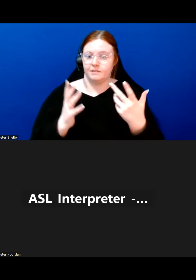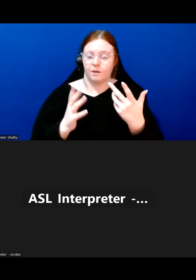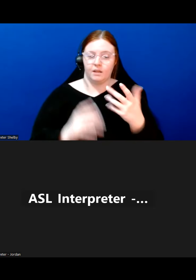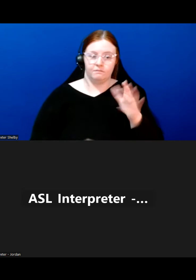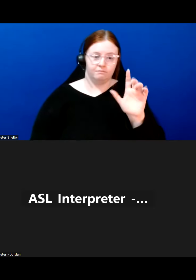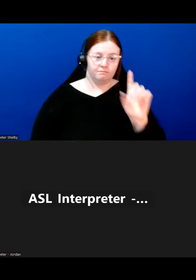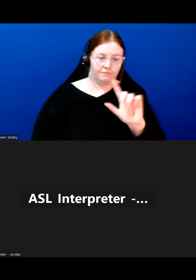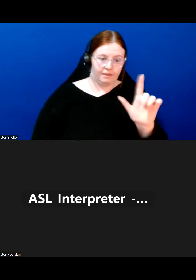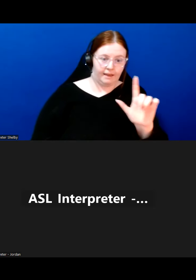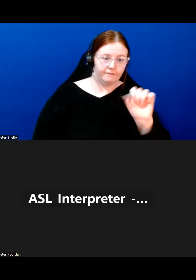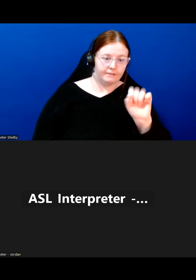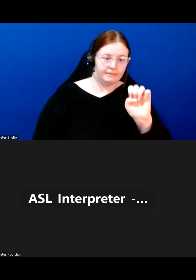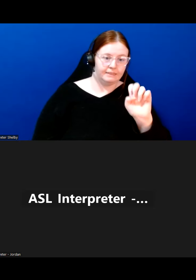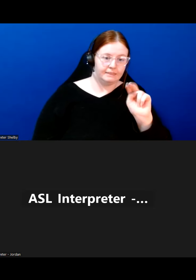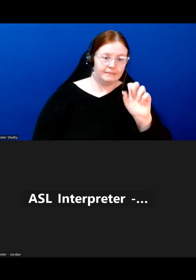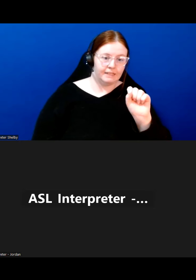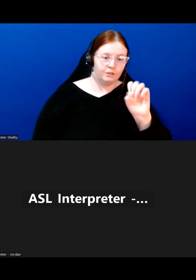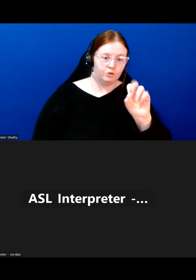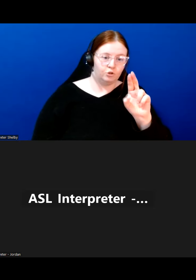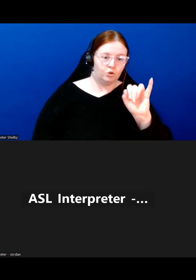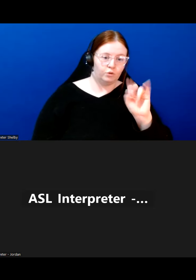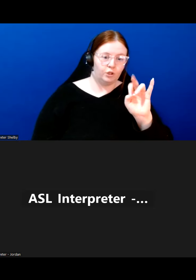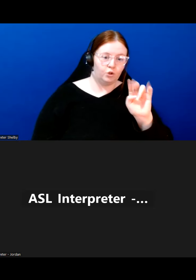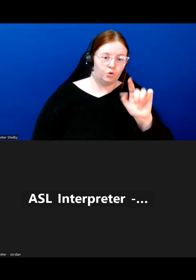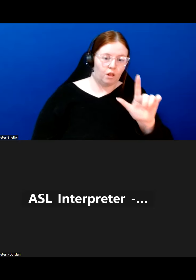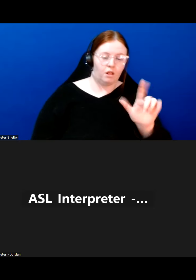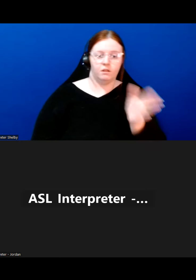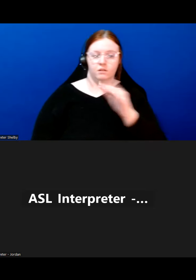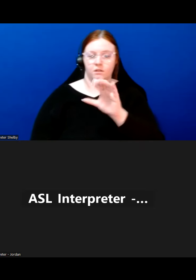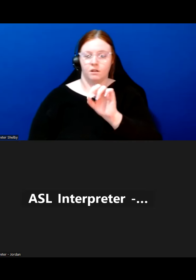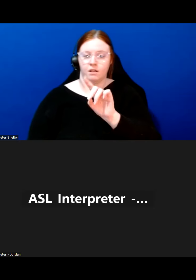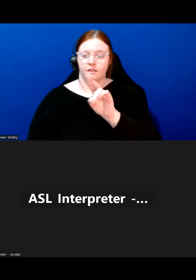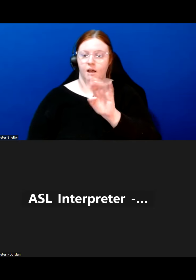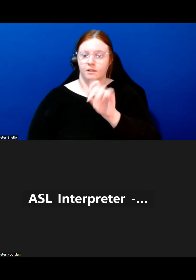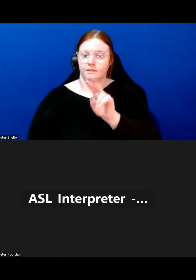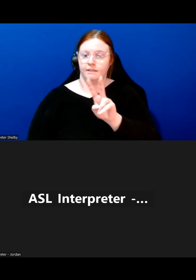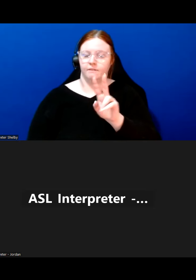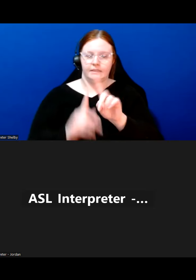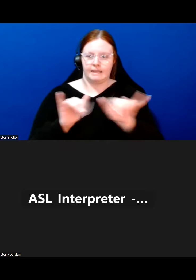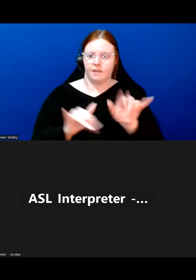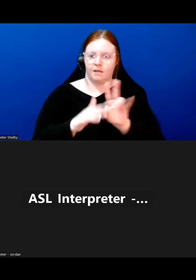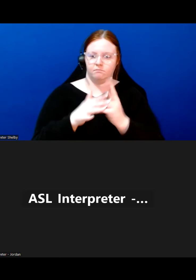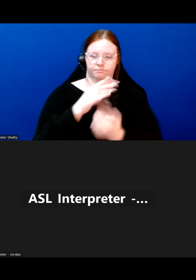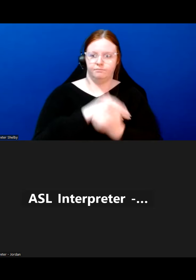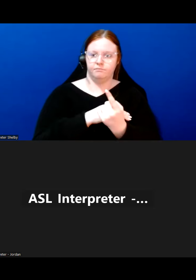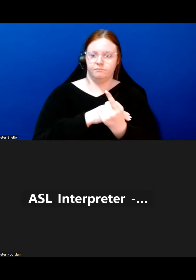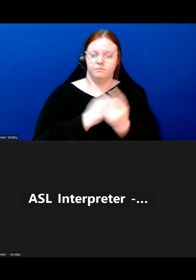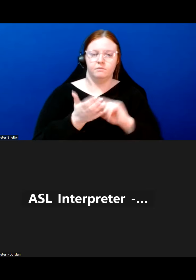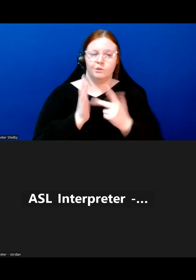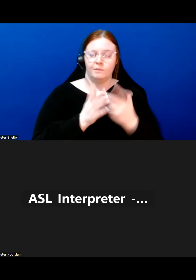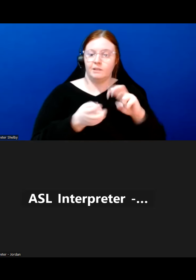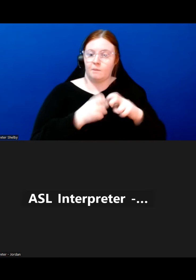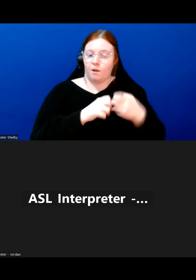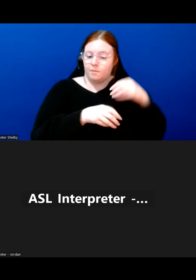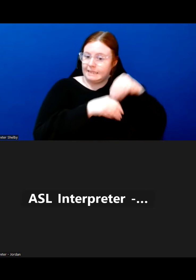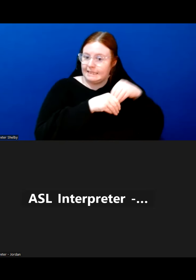sensory neural hearing loss and a conductive hearing loss. So you have some issues with your inner ear where